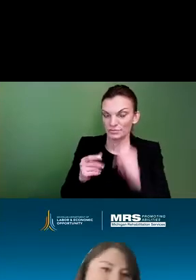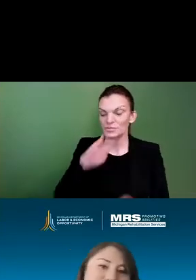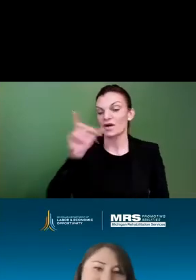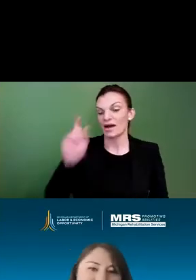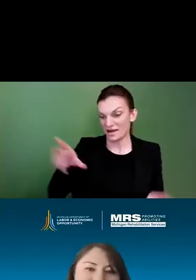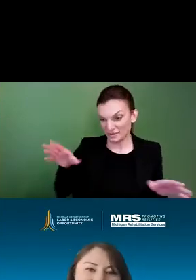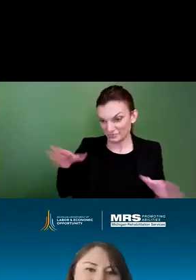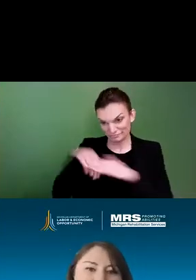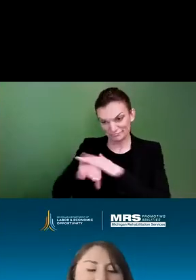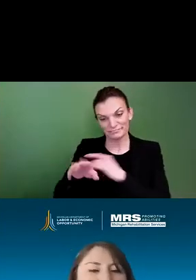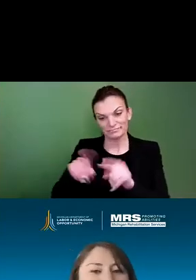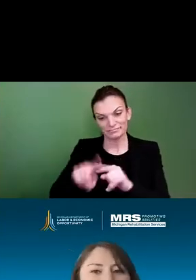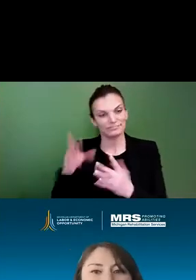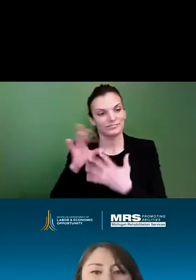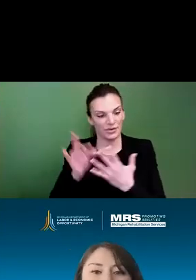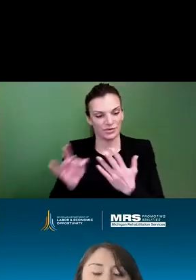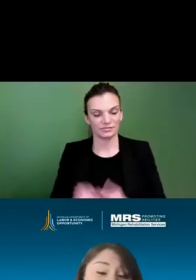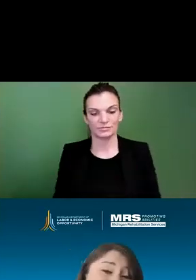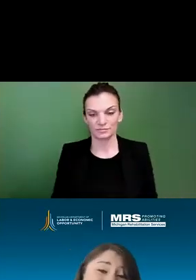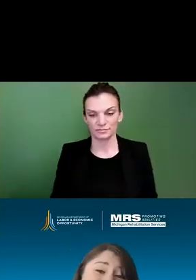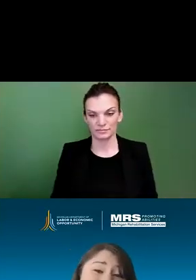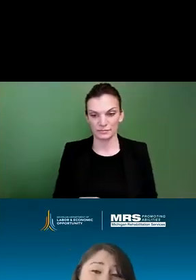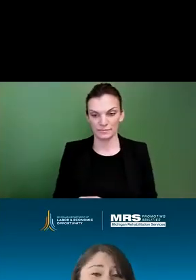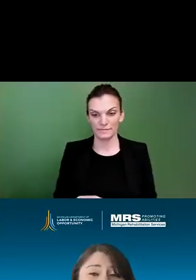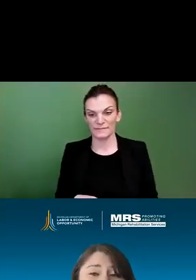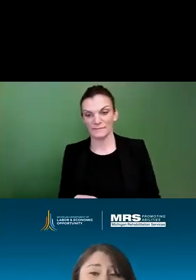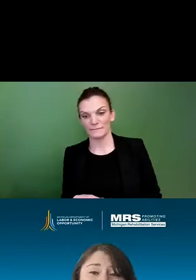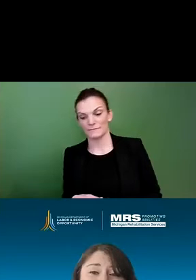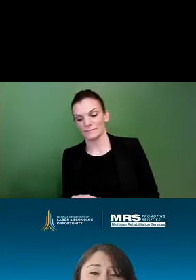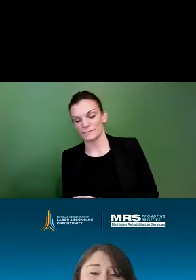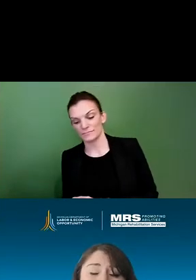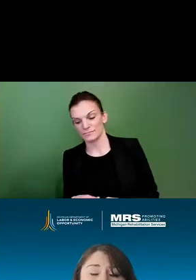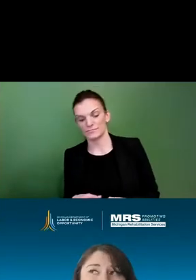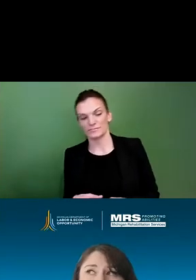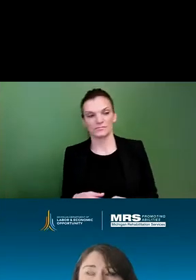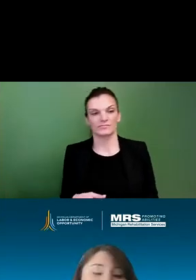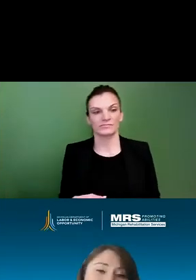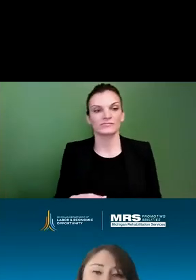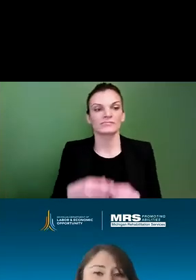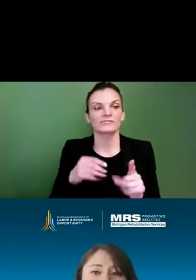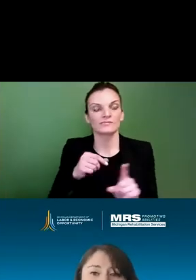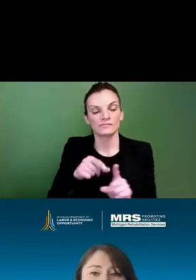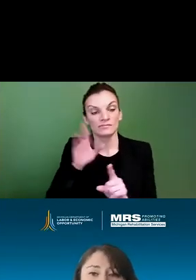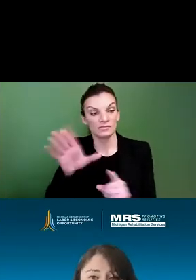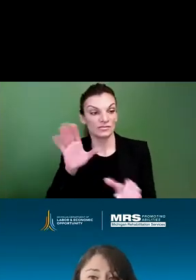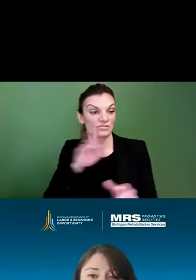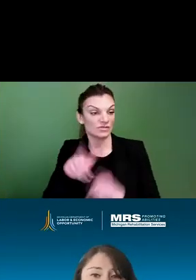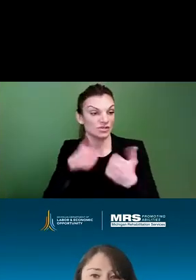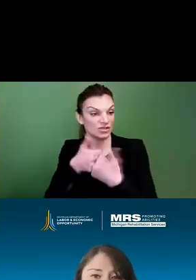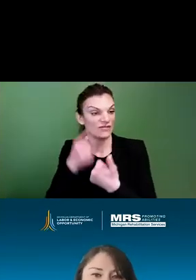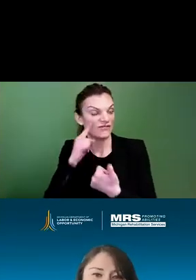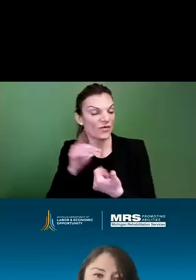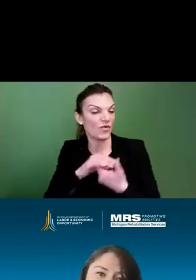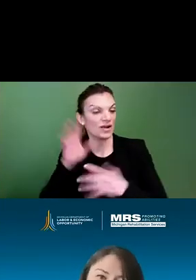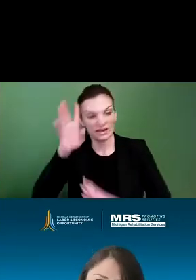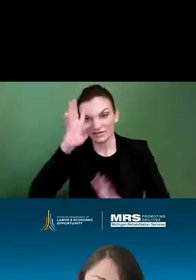the office. There's challenges to collaboration and innovation. Sometimes you can't do a project over Zoom. It